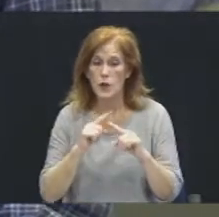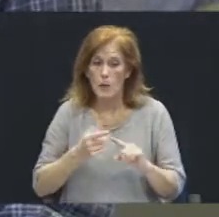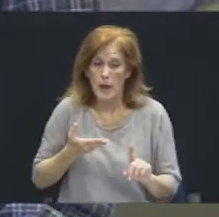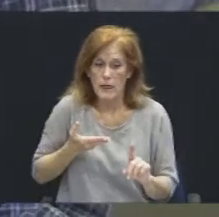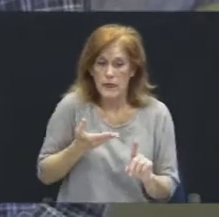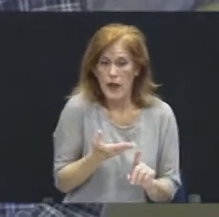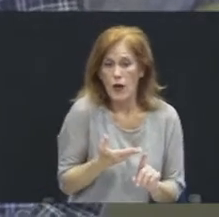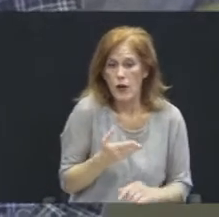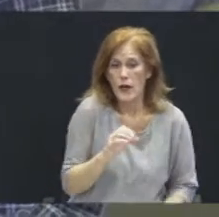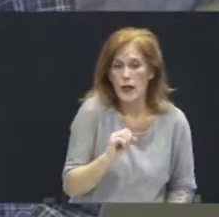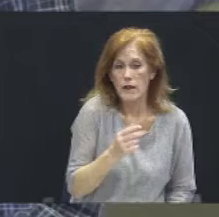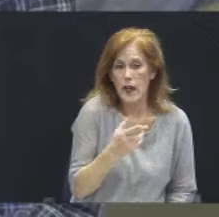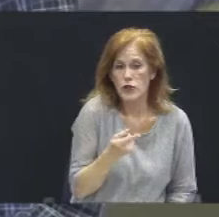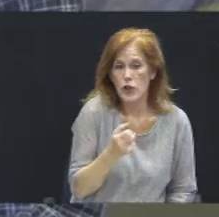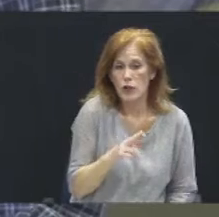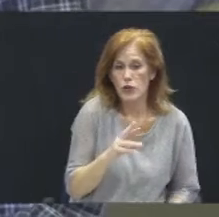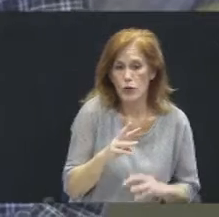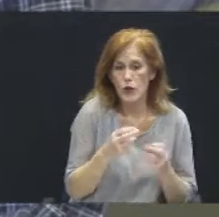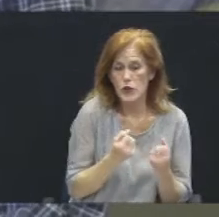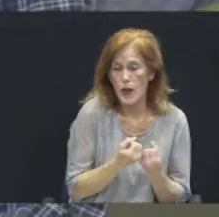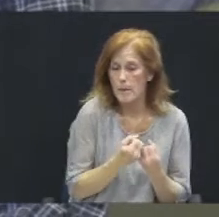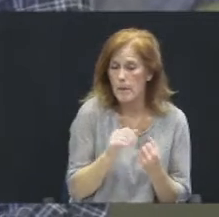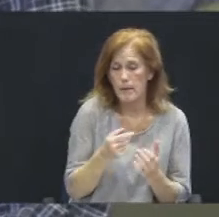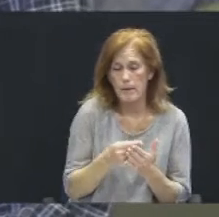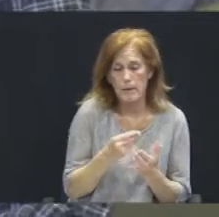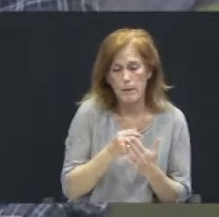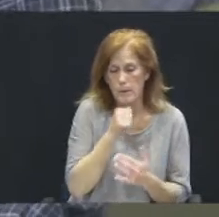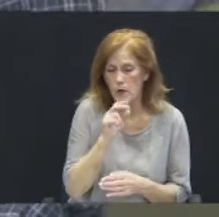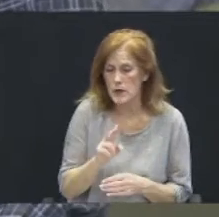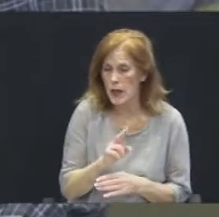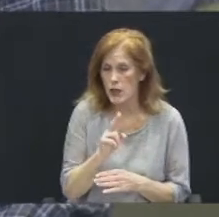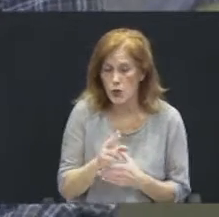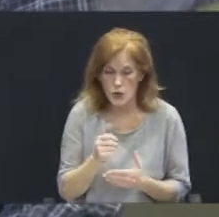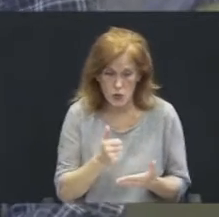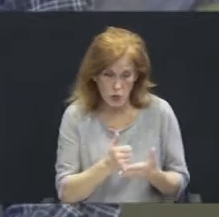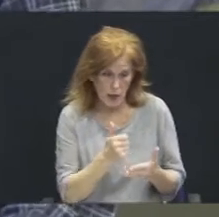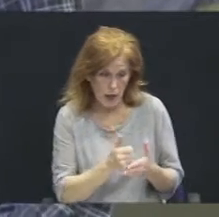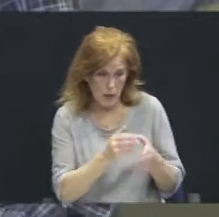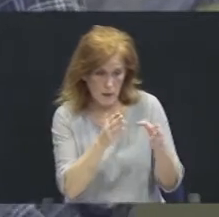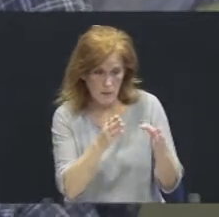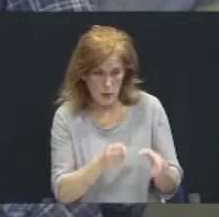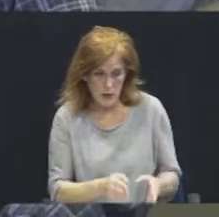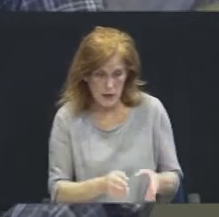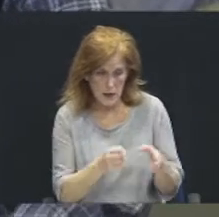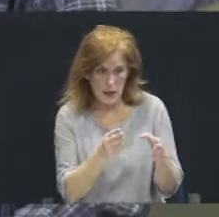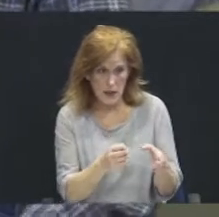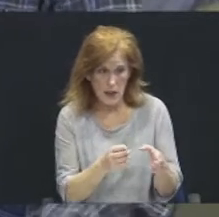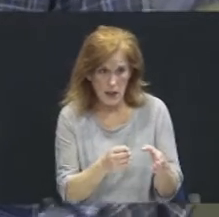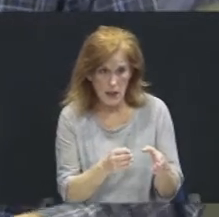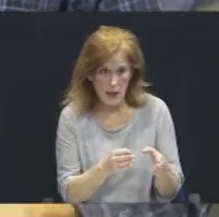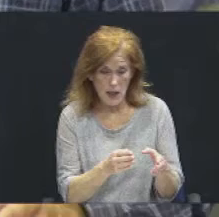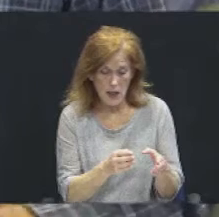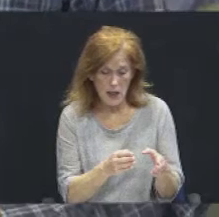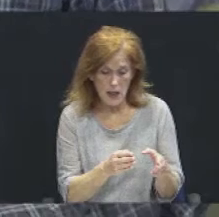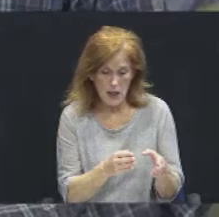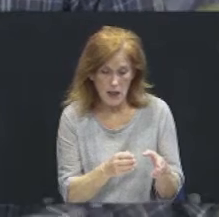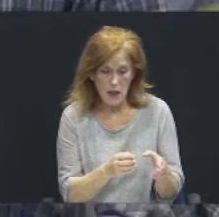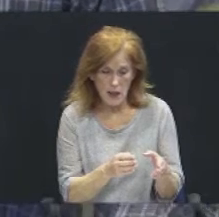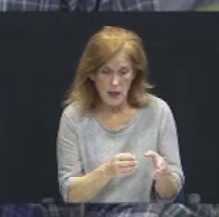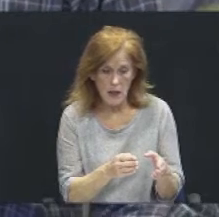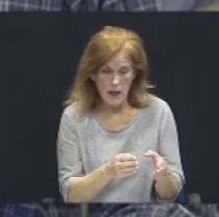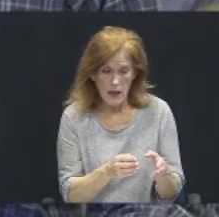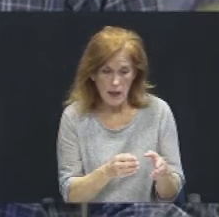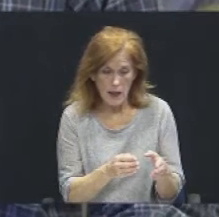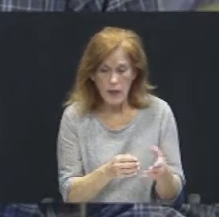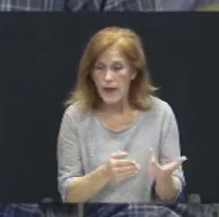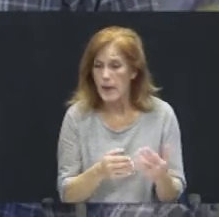environment. So it was not utilized to help an individual who is a